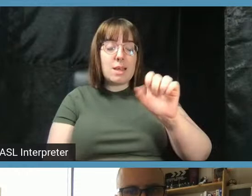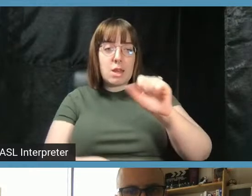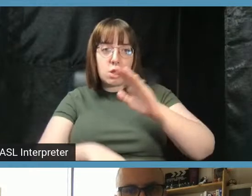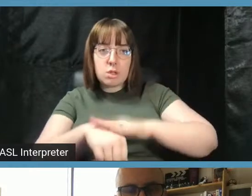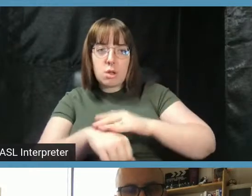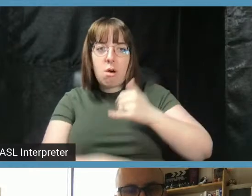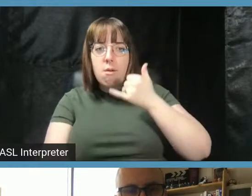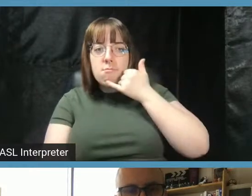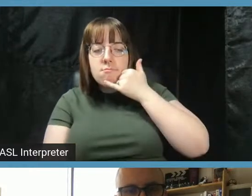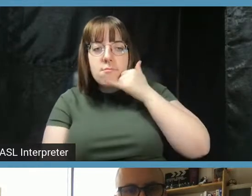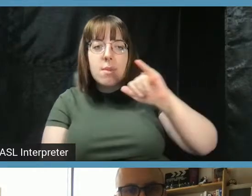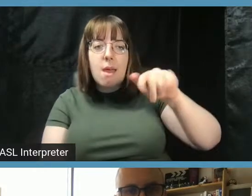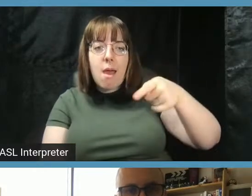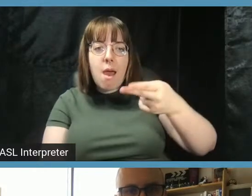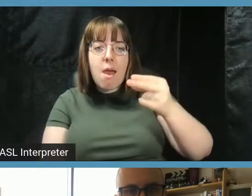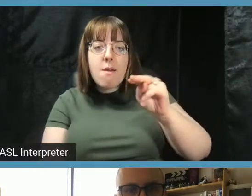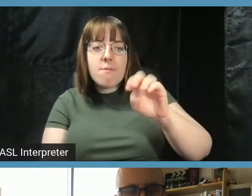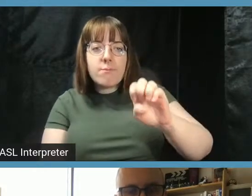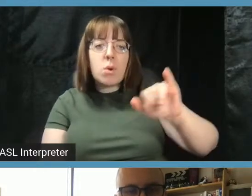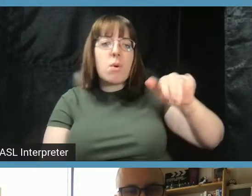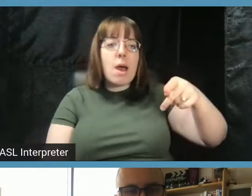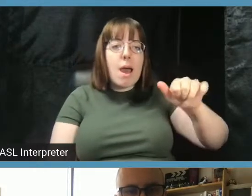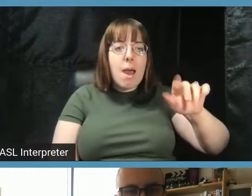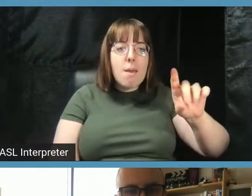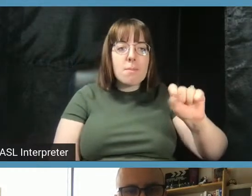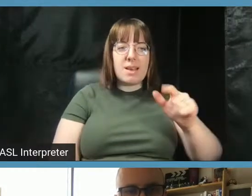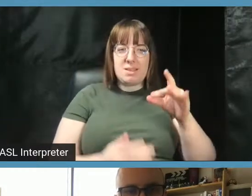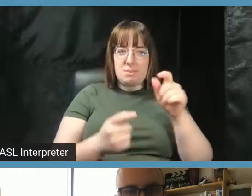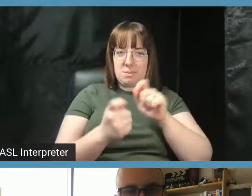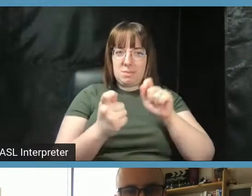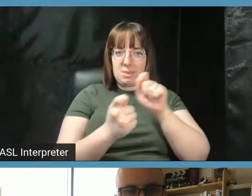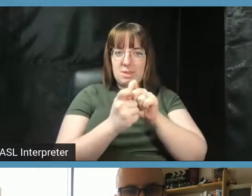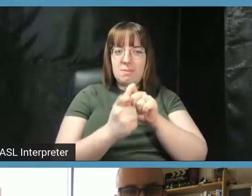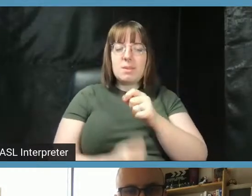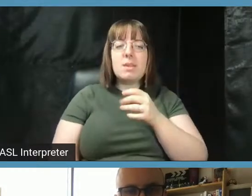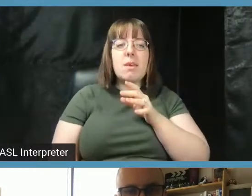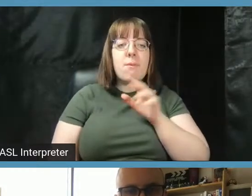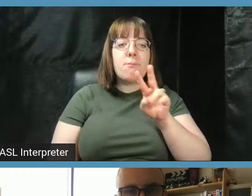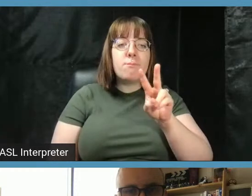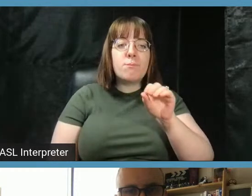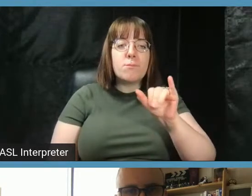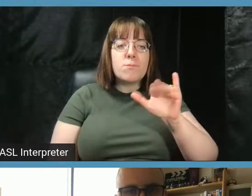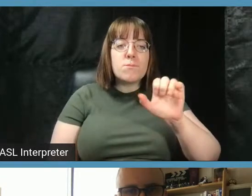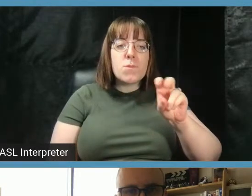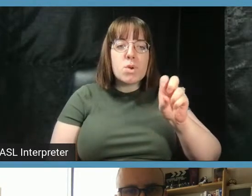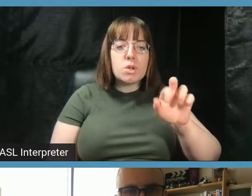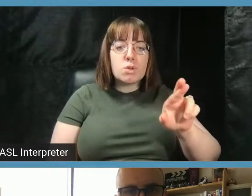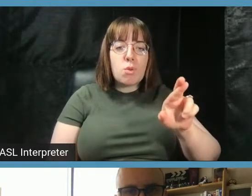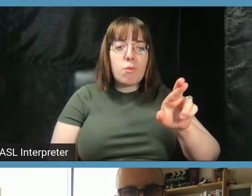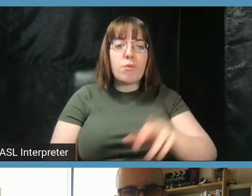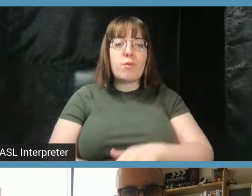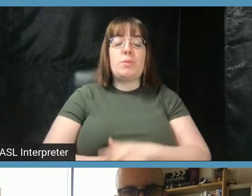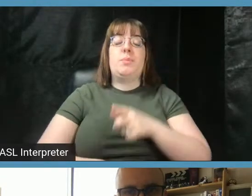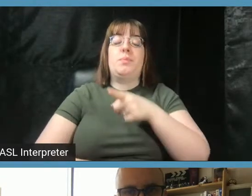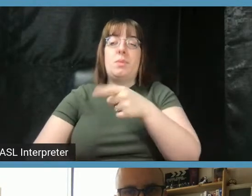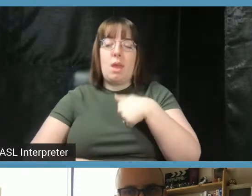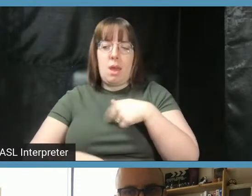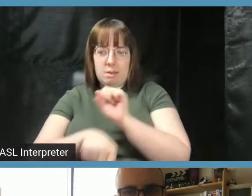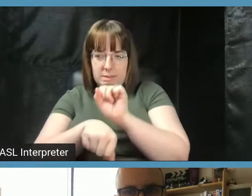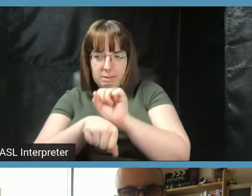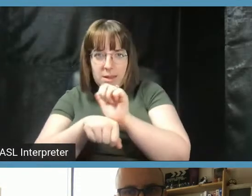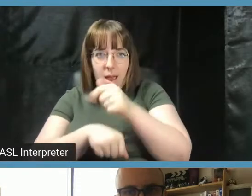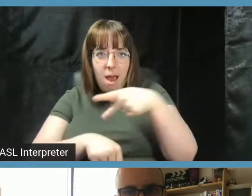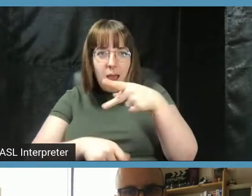specifically voiceover? The questioner, Joseph Broda, said, I'm working on an app and want to do the best I can to